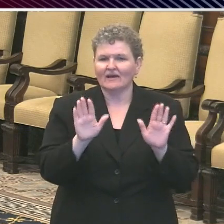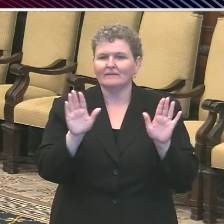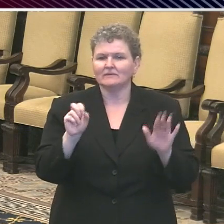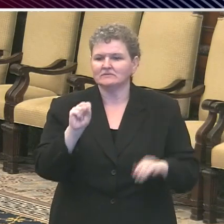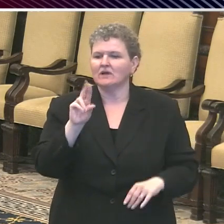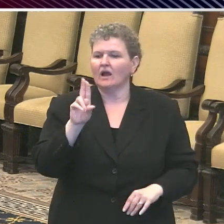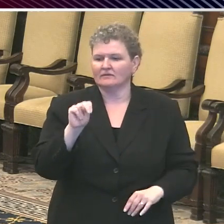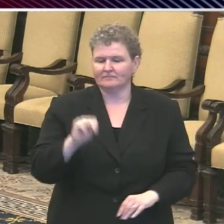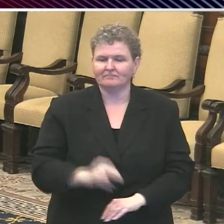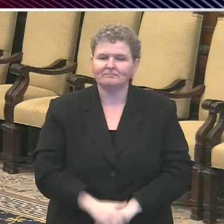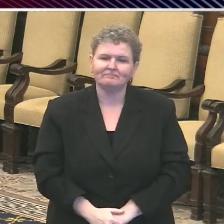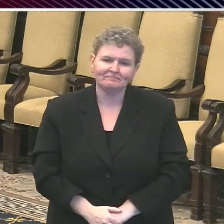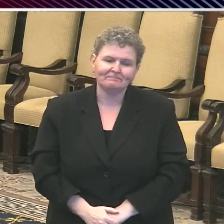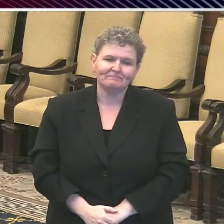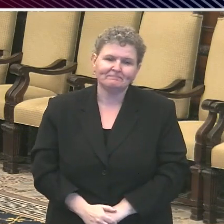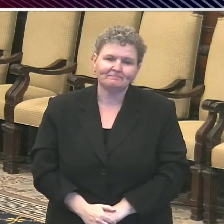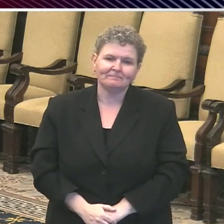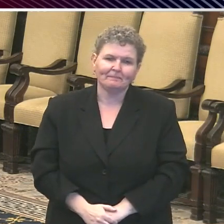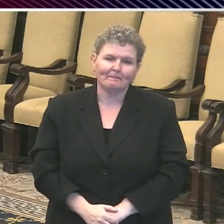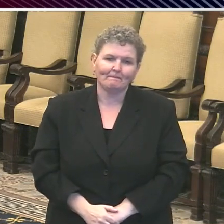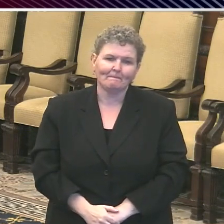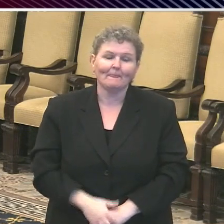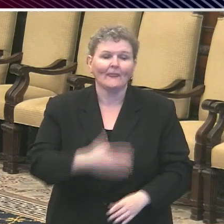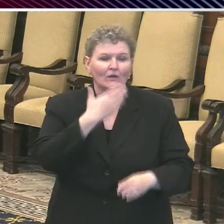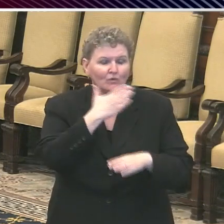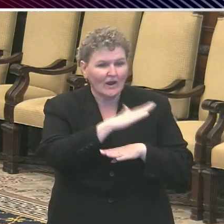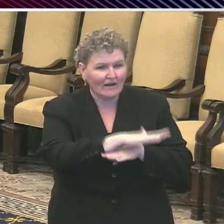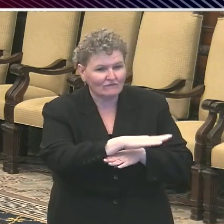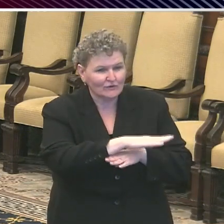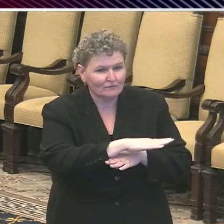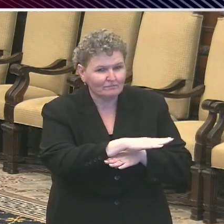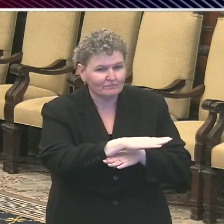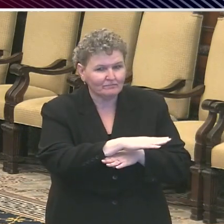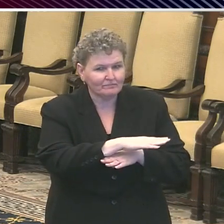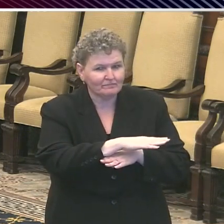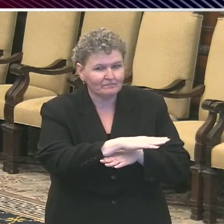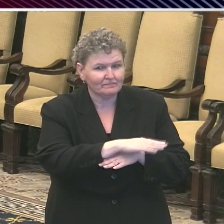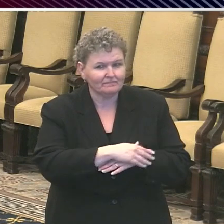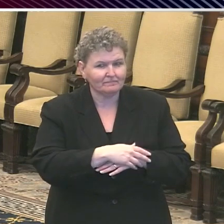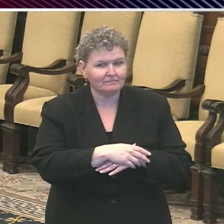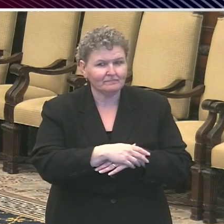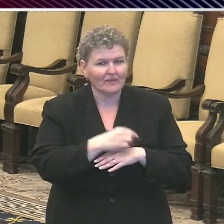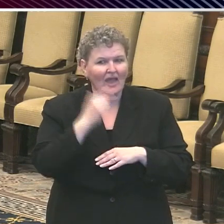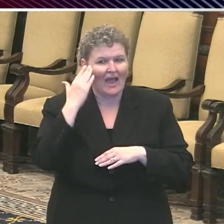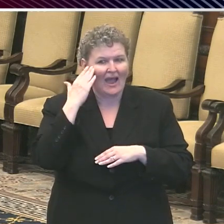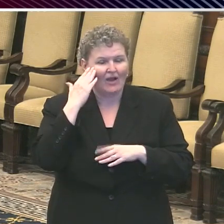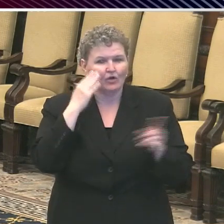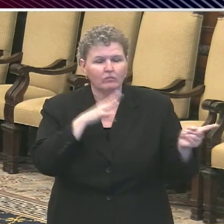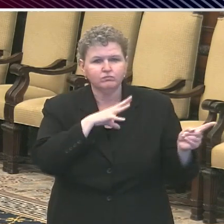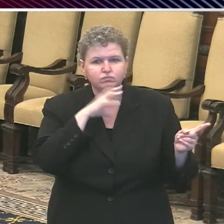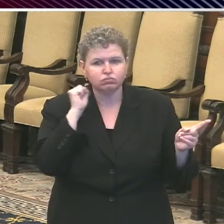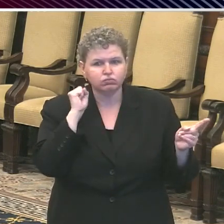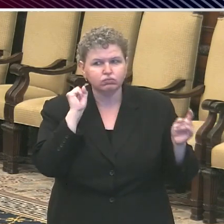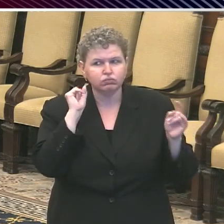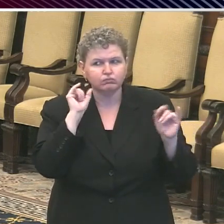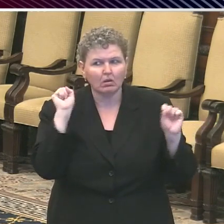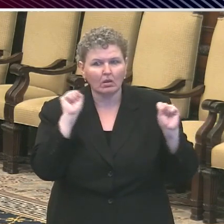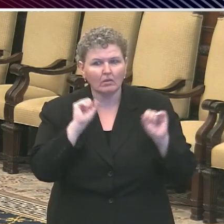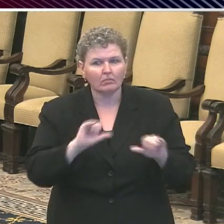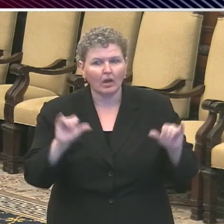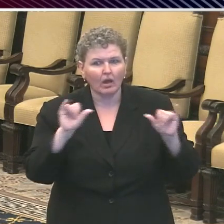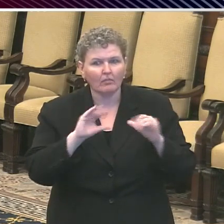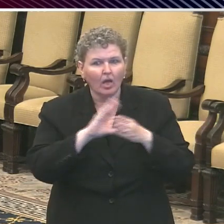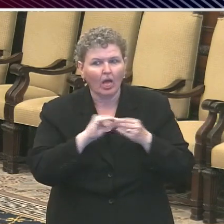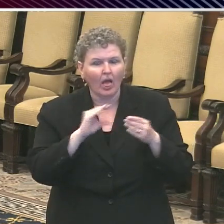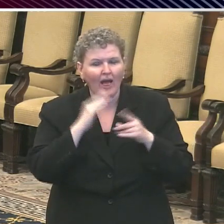Good afternoon, everyone. I know that you're probably tired of, the whole topic of whether or not the city